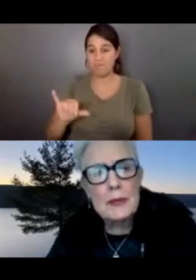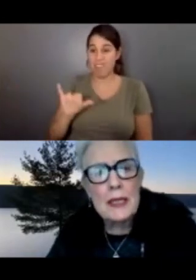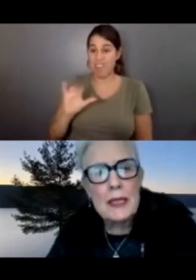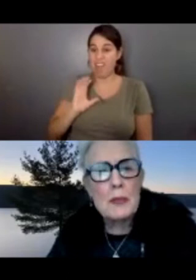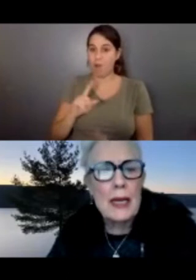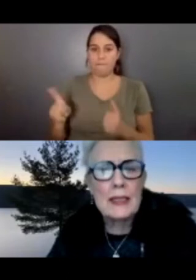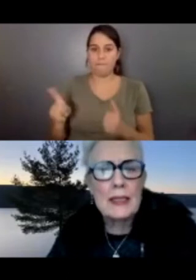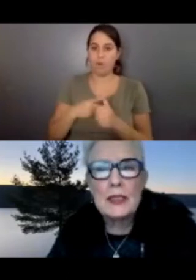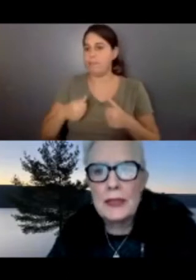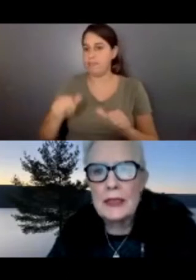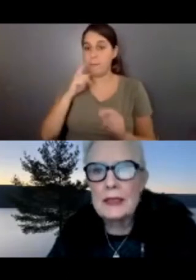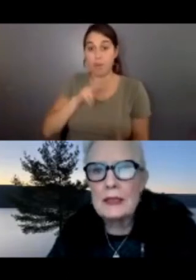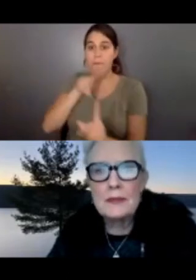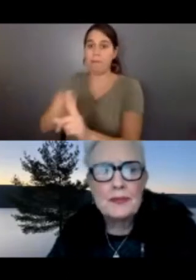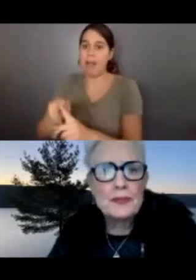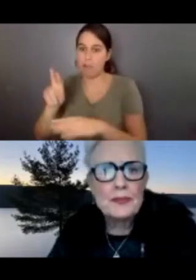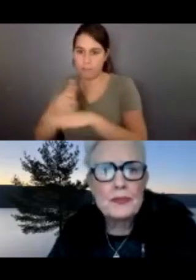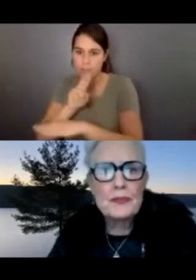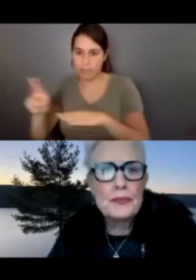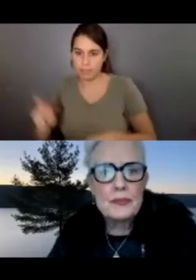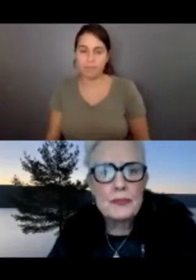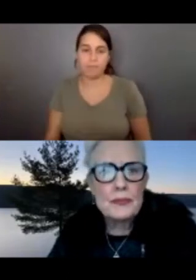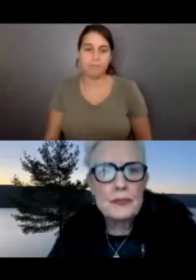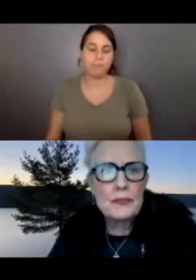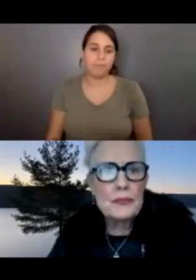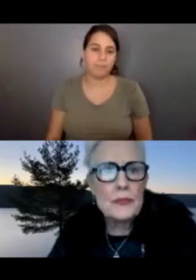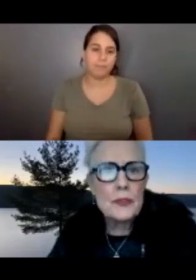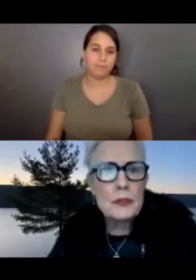attempt at applying it to residents.